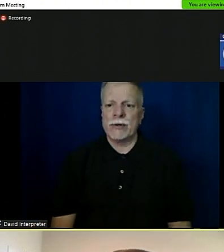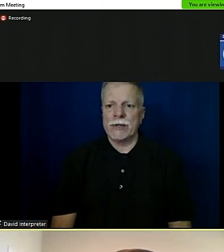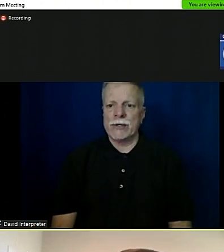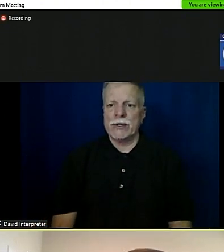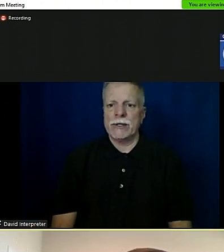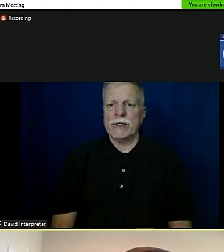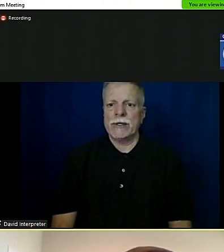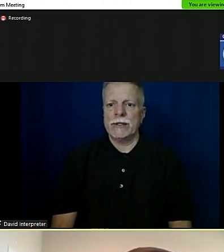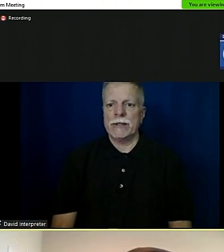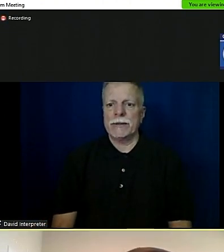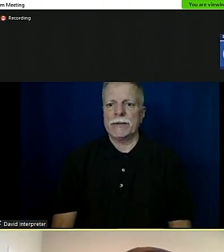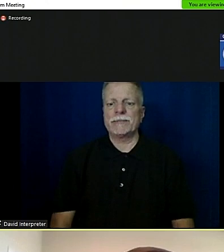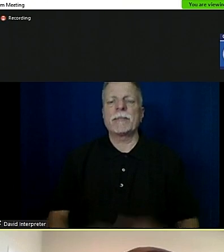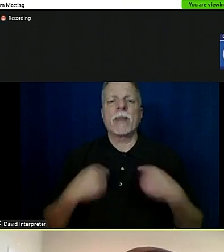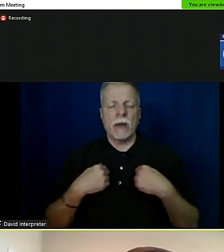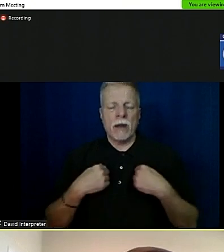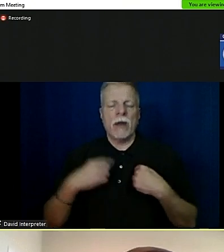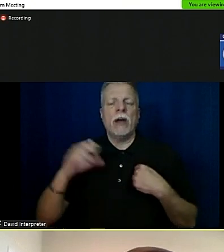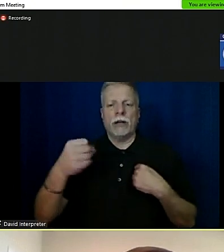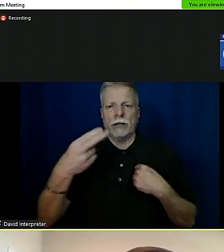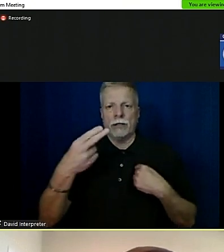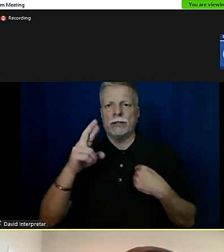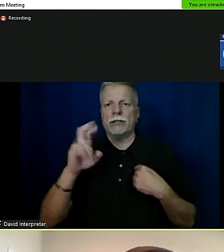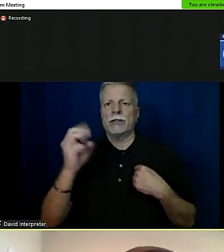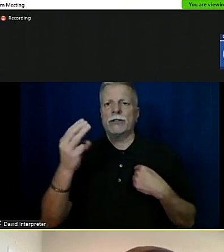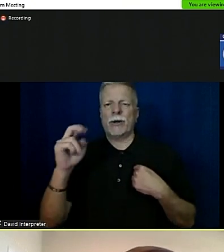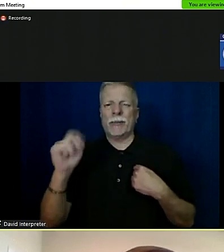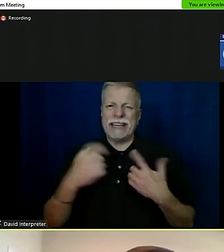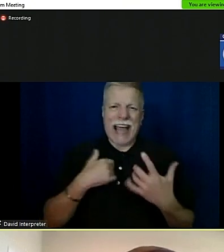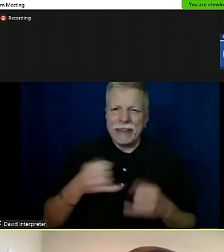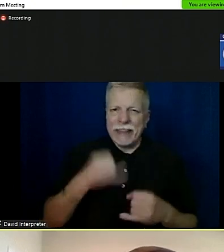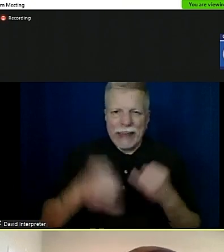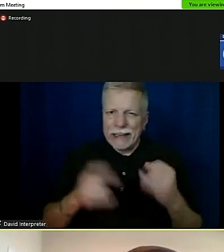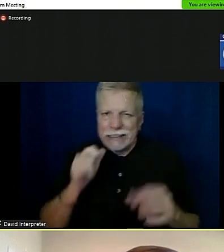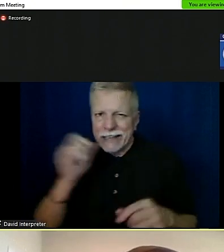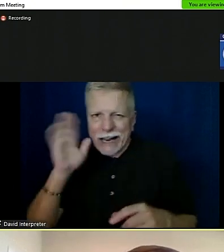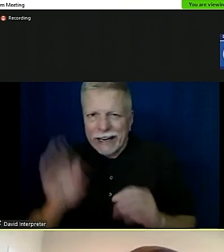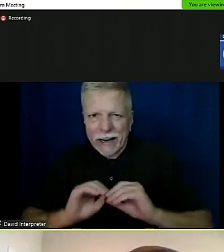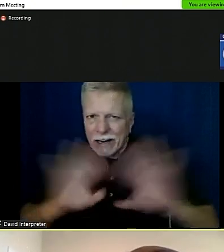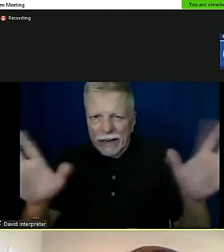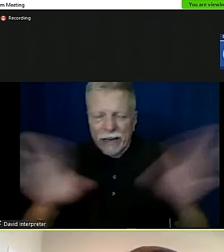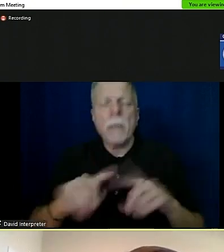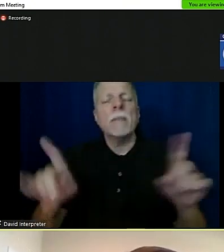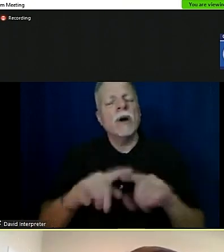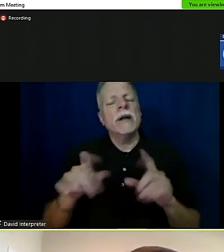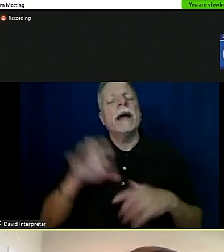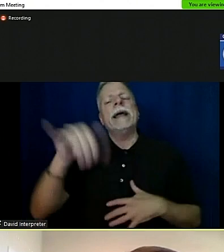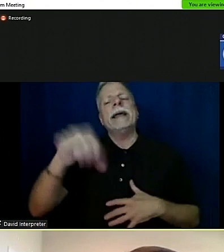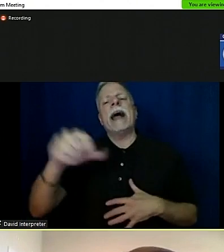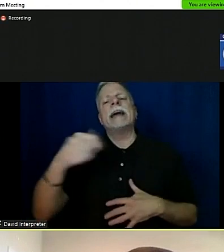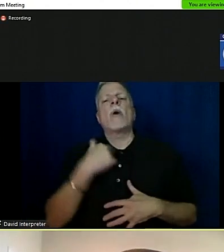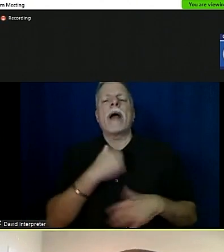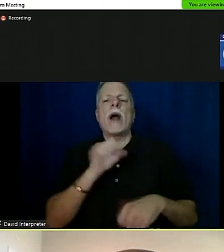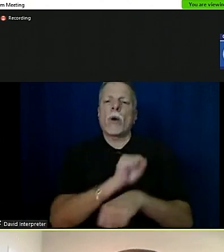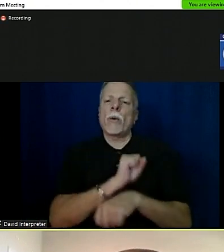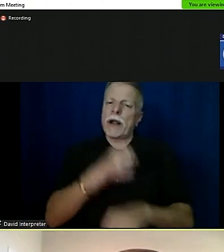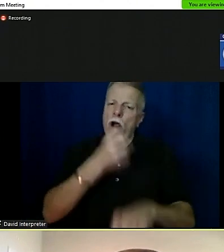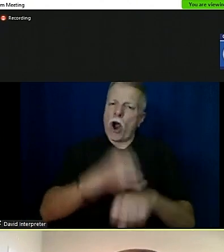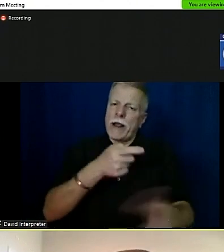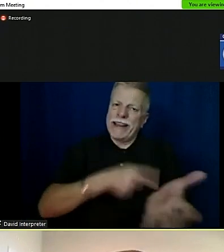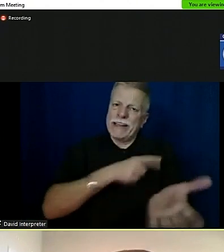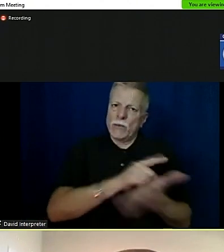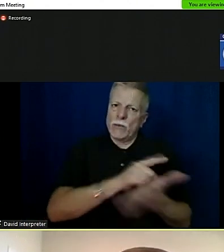I could start out with that initially. You were a little broken up there, but so yes, actually we're working hard this week to actually start the